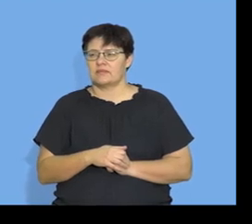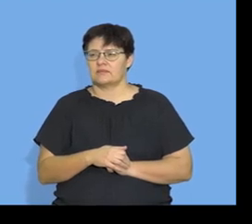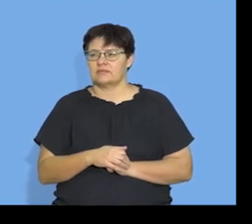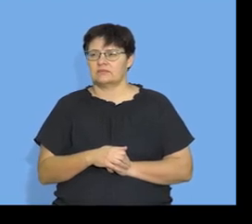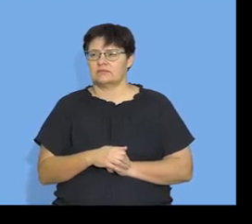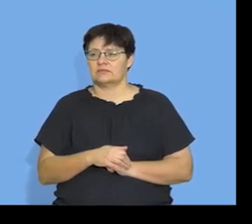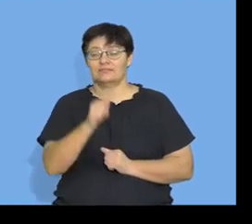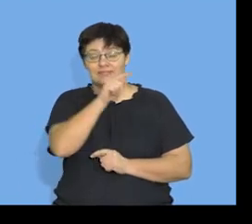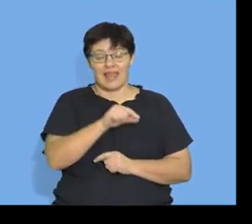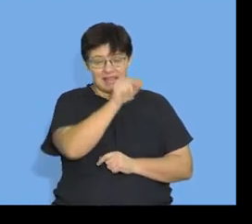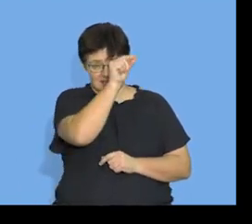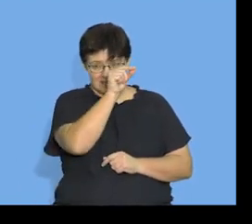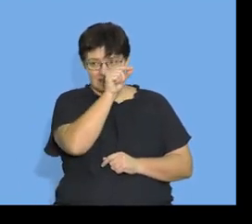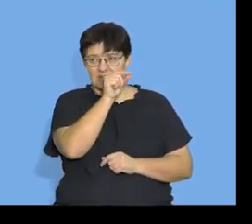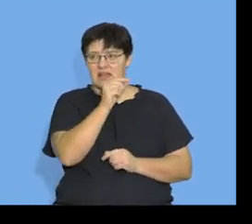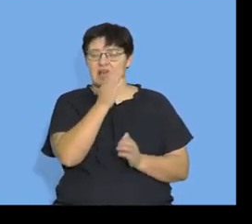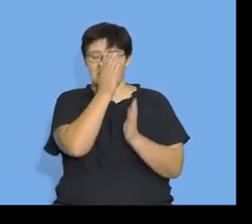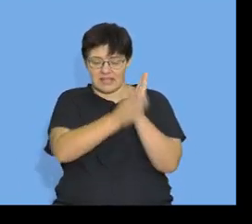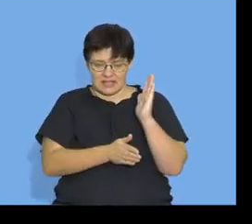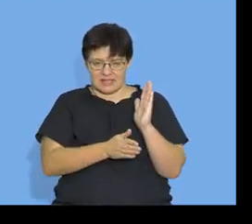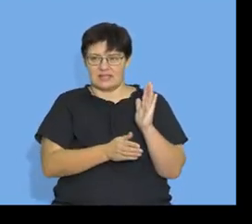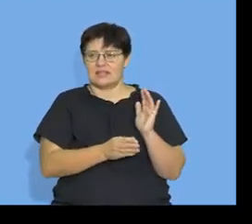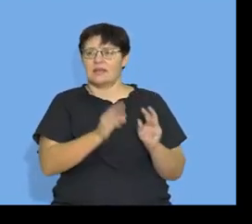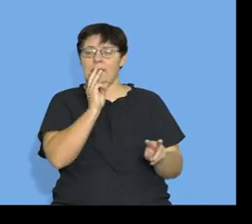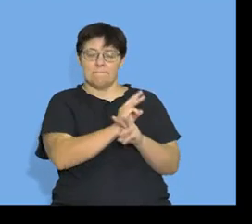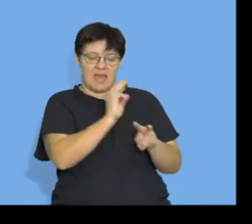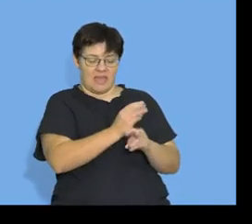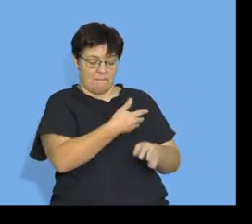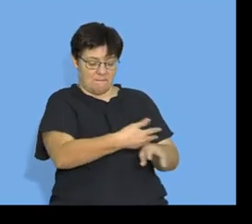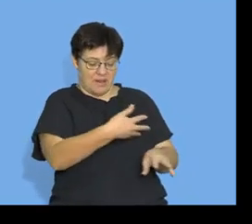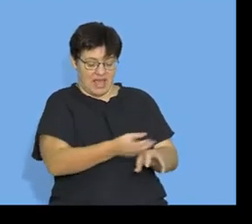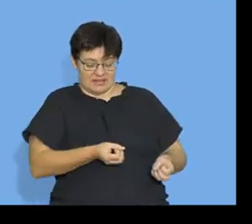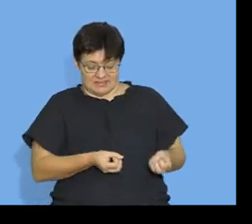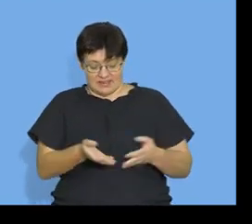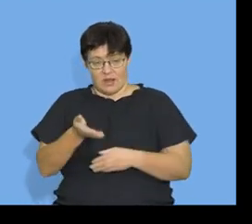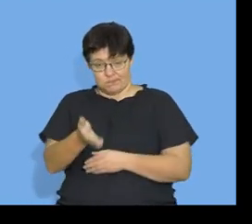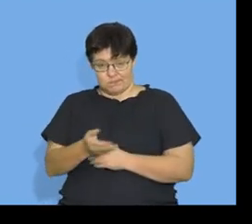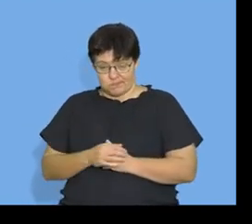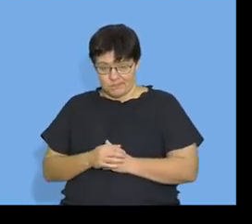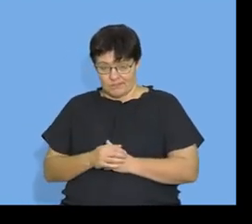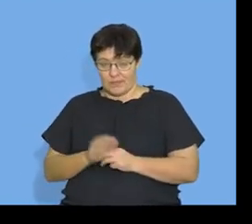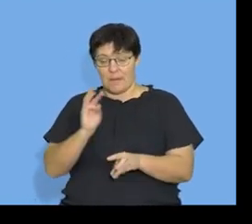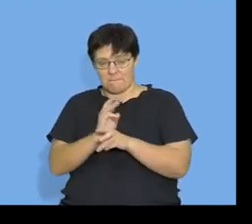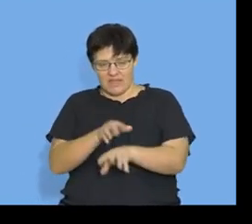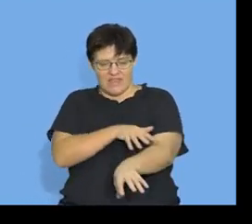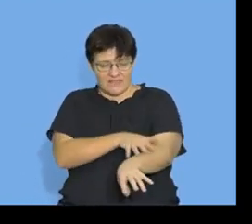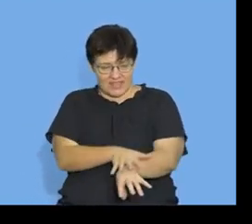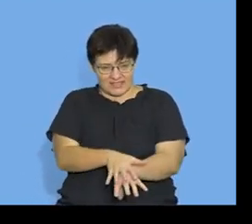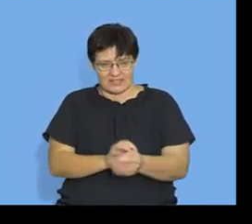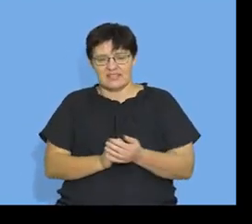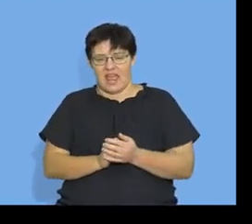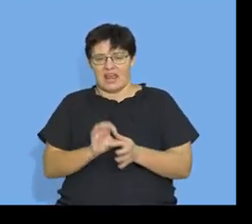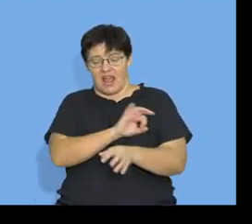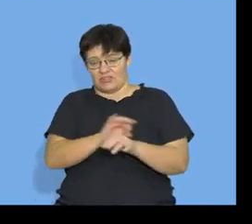end is the side in which the maternal blood supply is present. So you have your maternal veins and